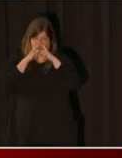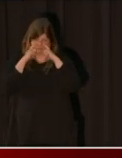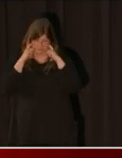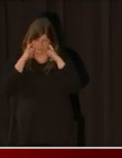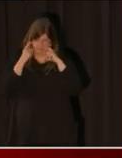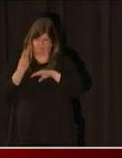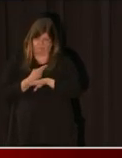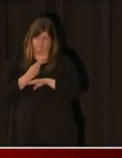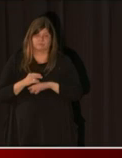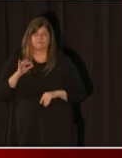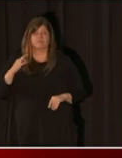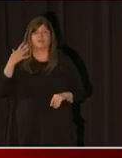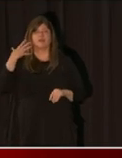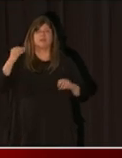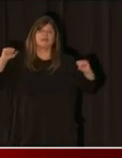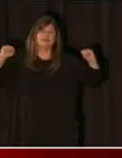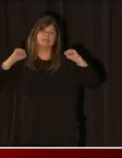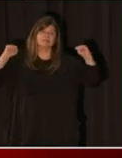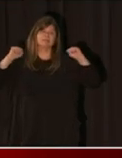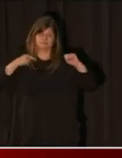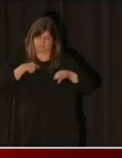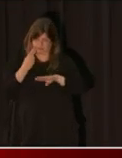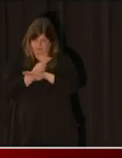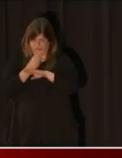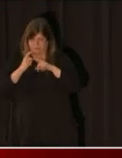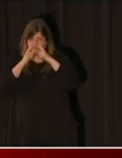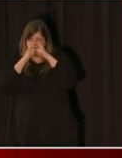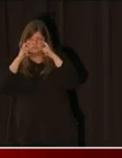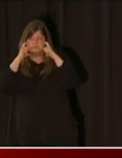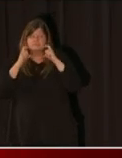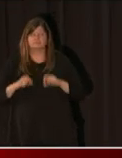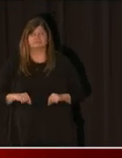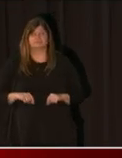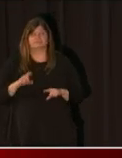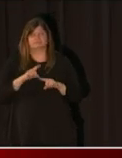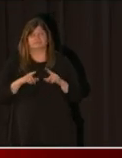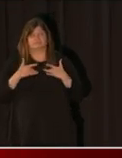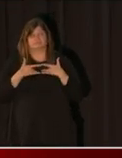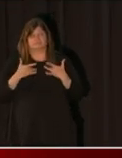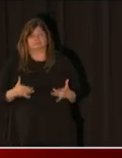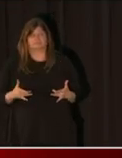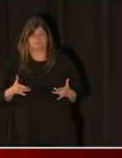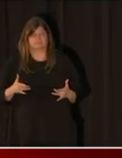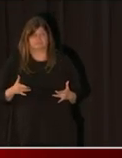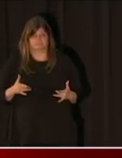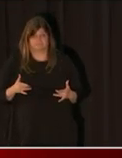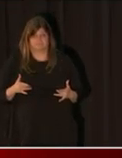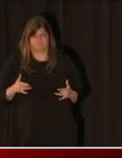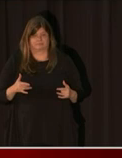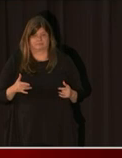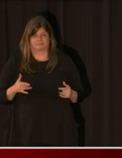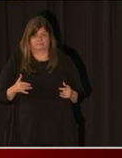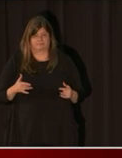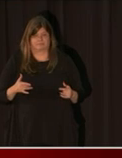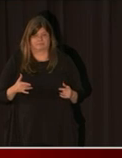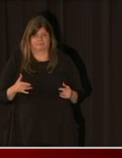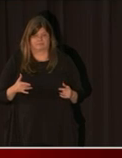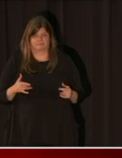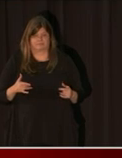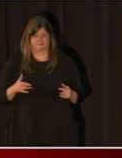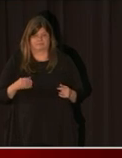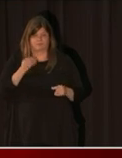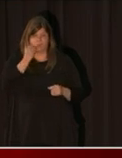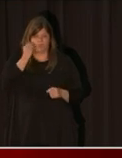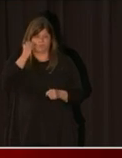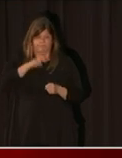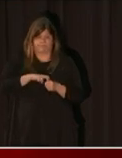exercise. But for the most part, I go from my home to the car